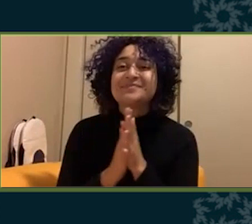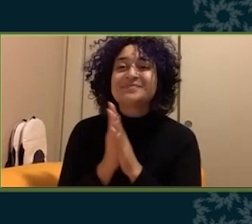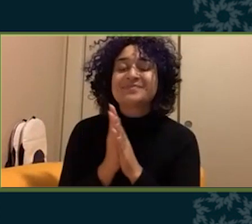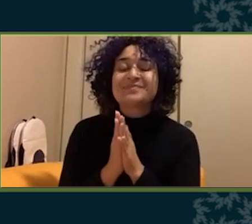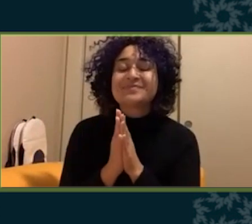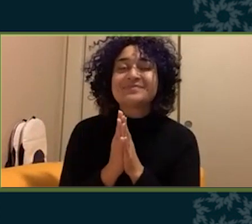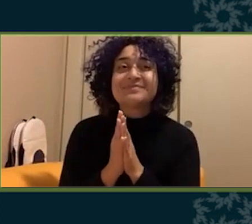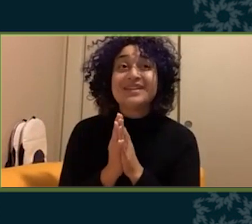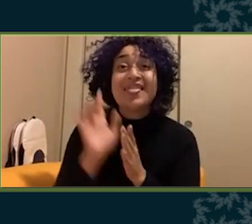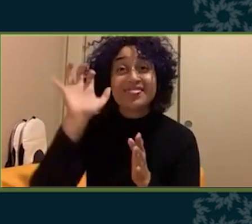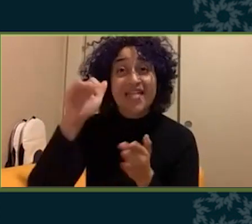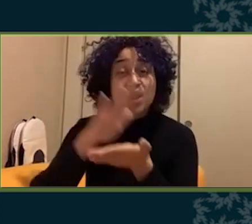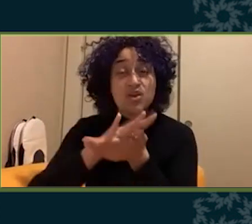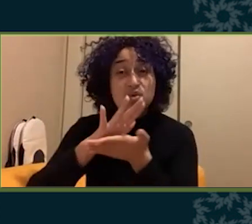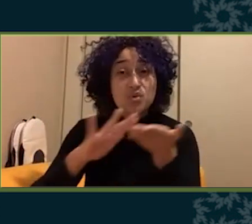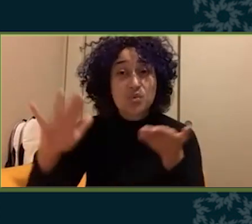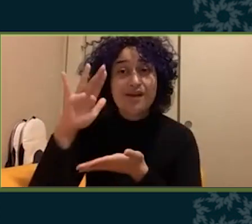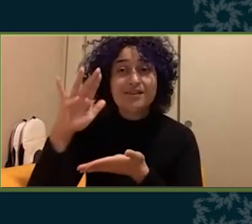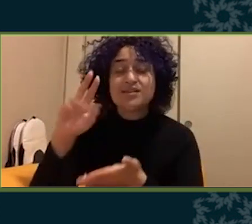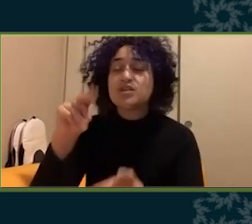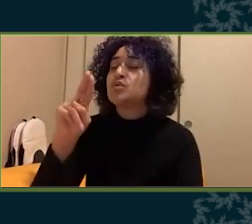And that is, let